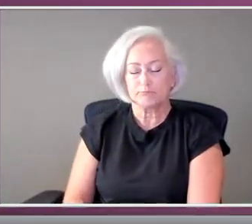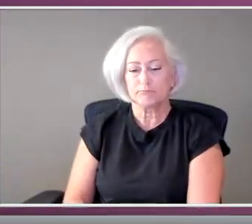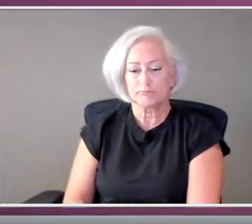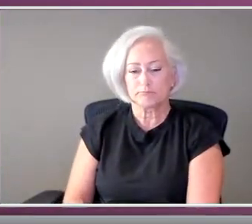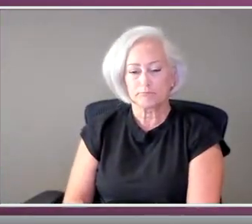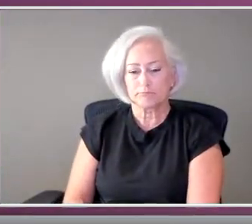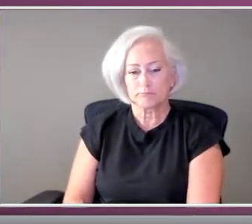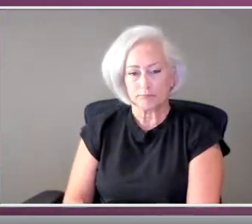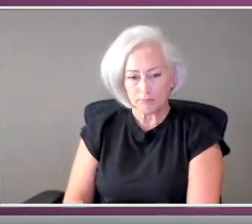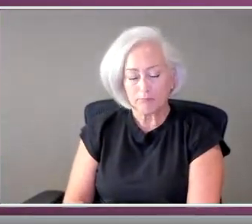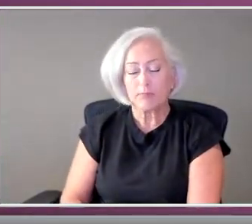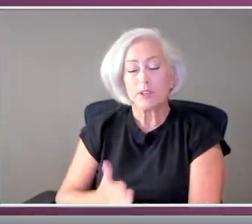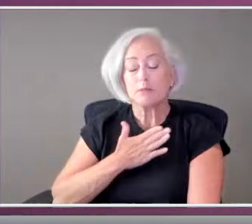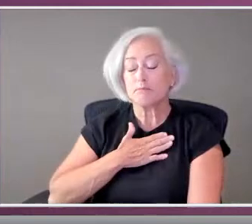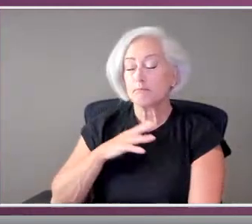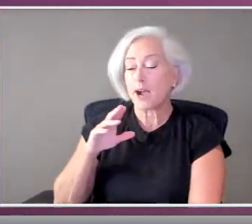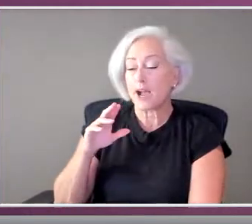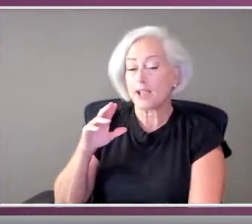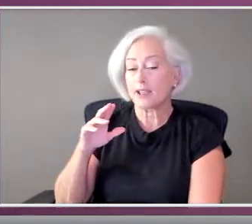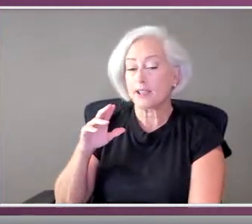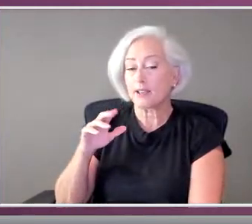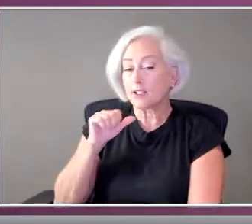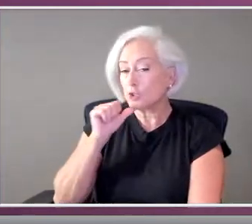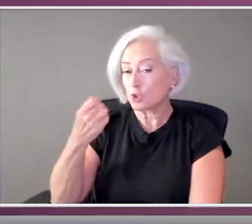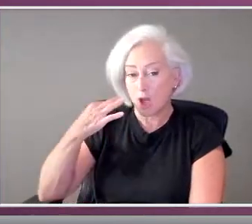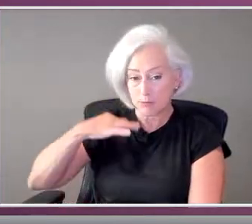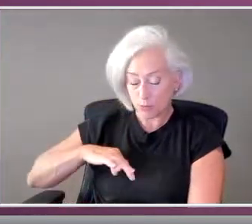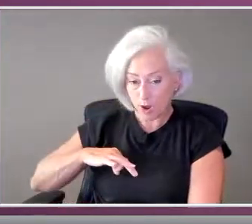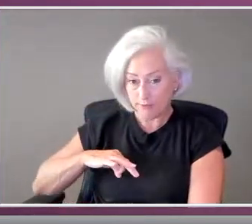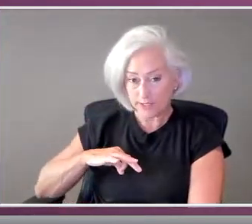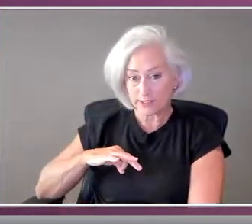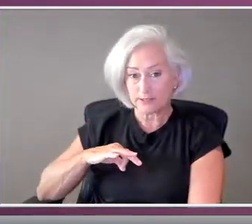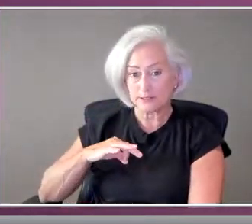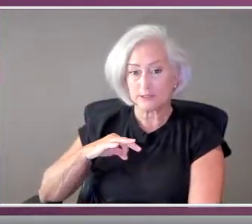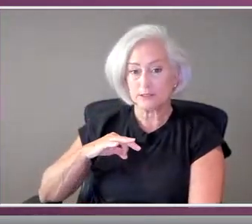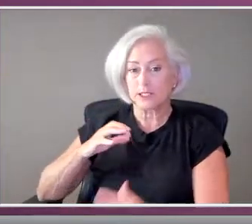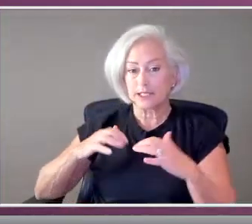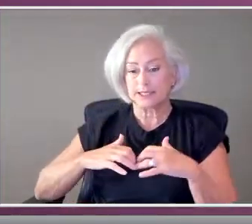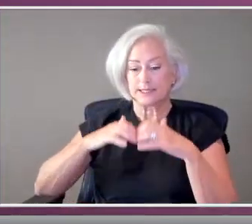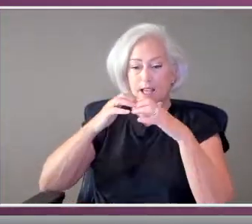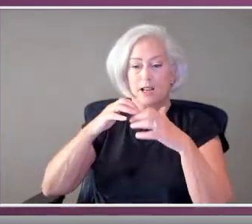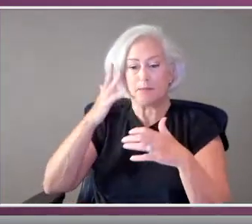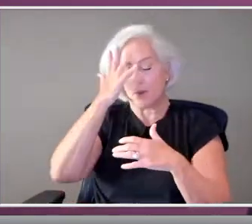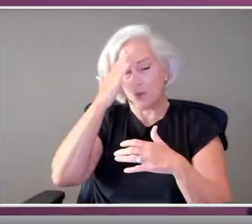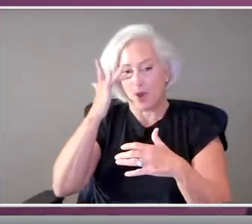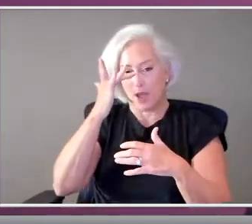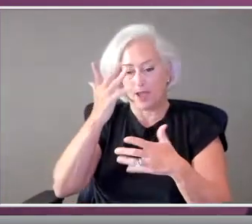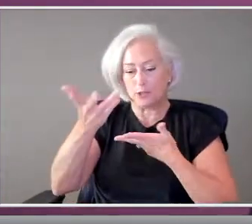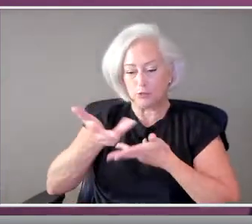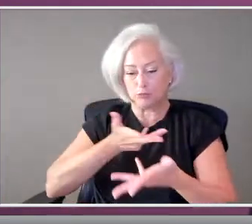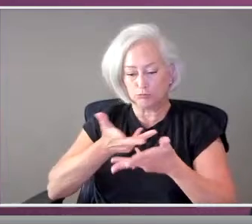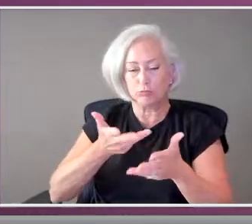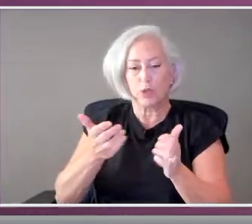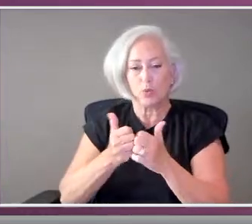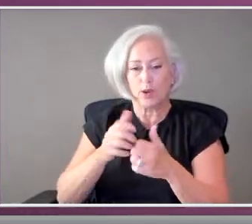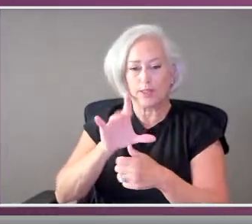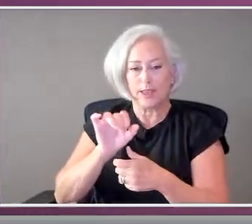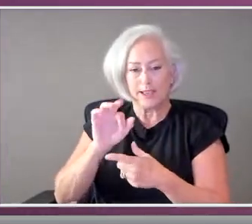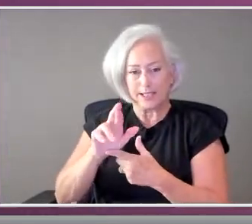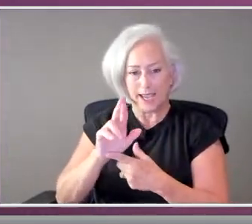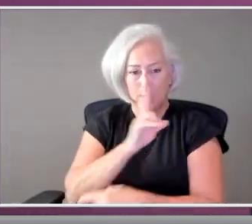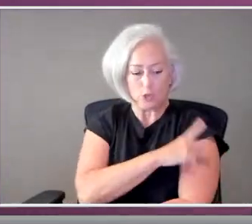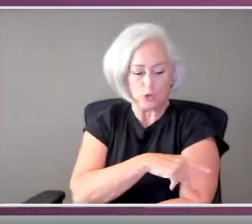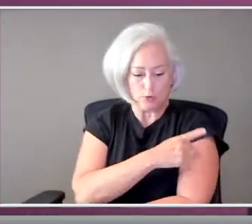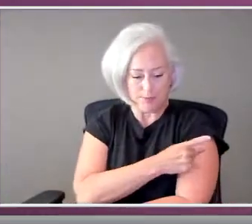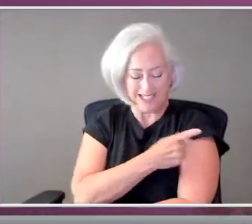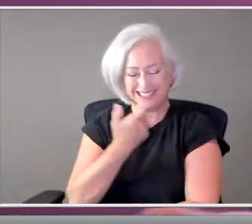it's based off of being able to, talk to cancer patients, that have been recently diagnosed, but then ones